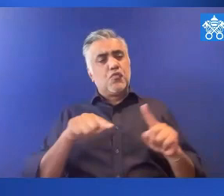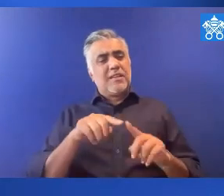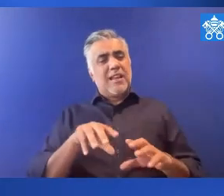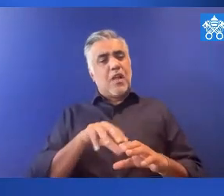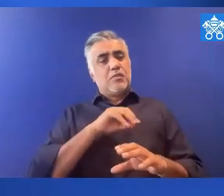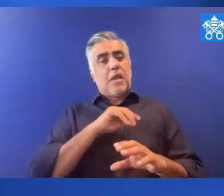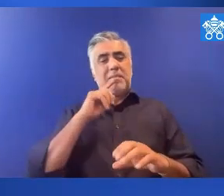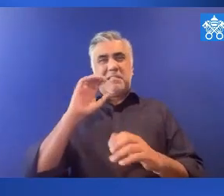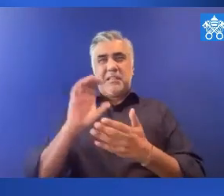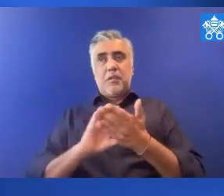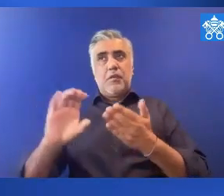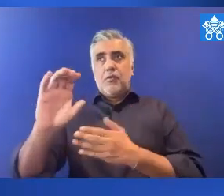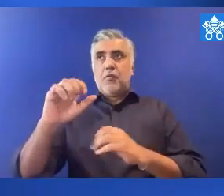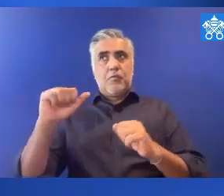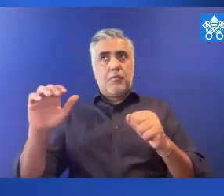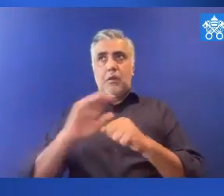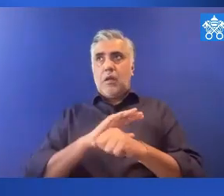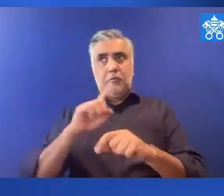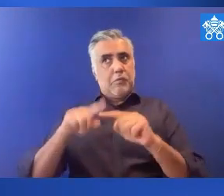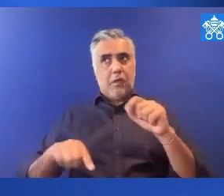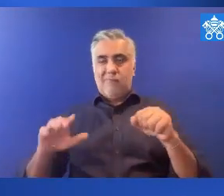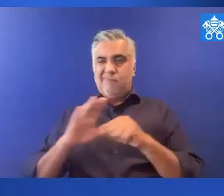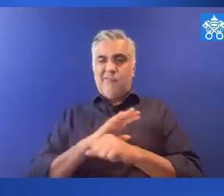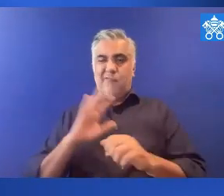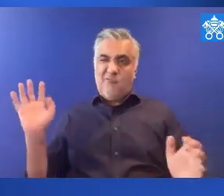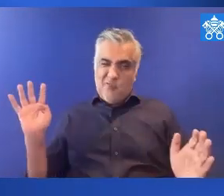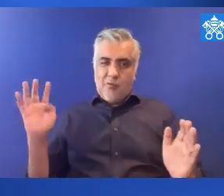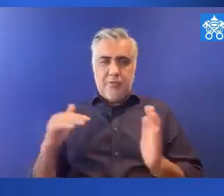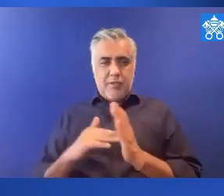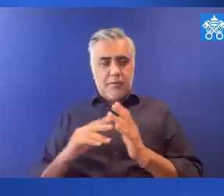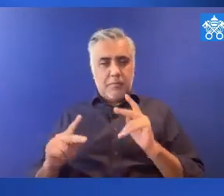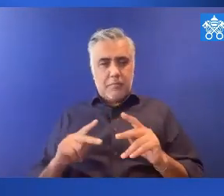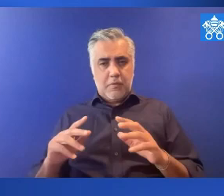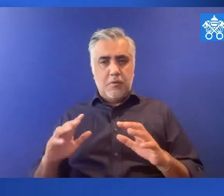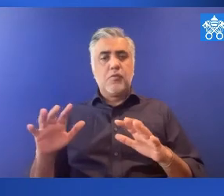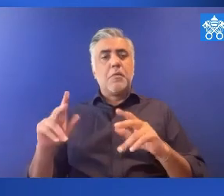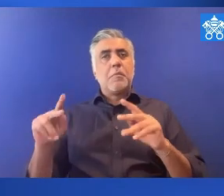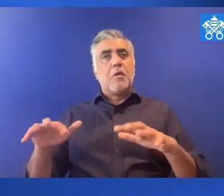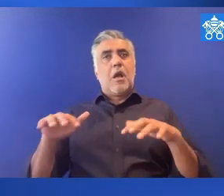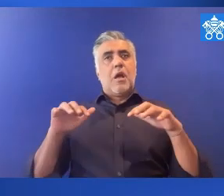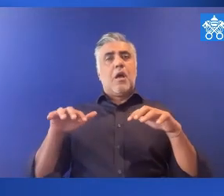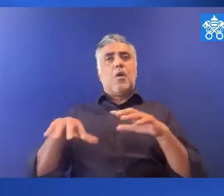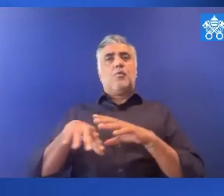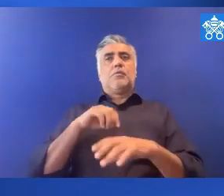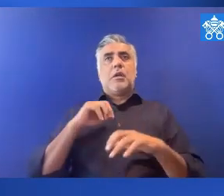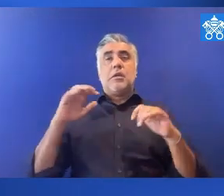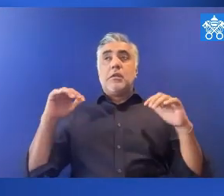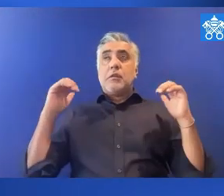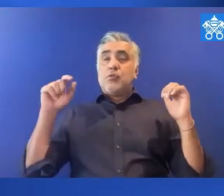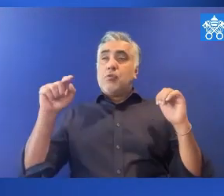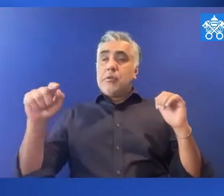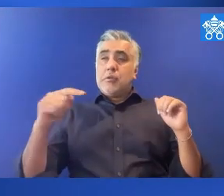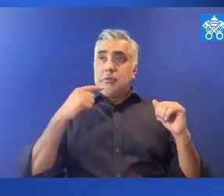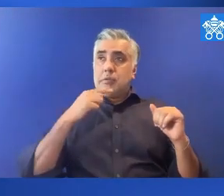large screens erected outside, because the Asti Cathedral can accommodate only 4,000 people. Pope Francis told